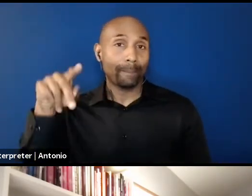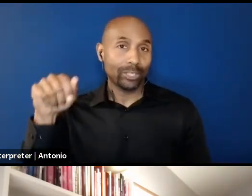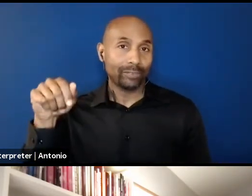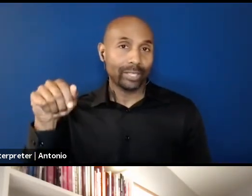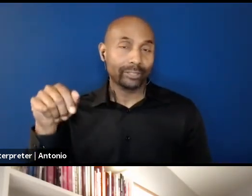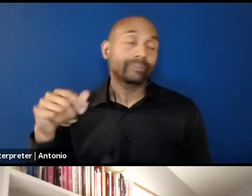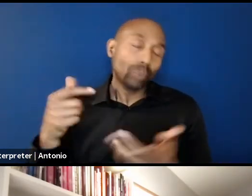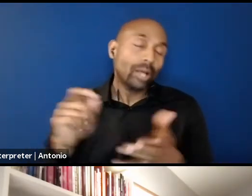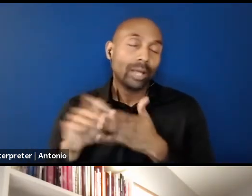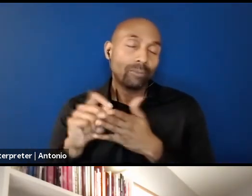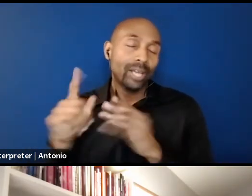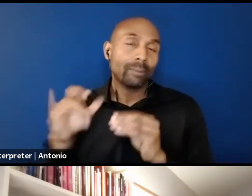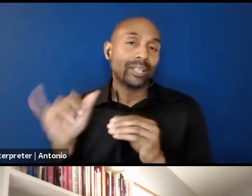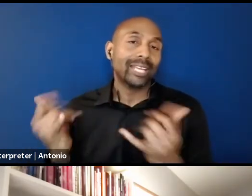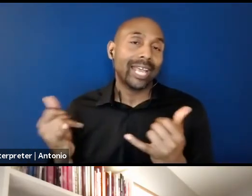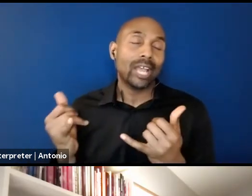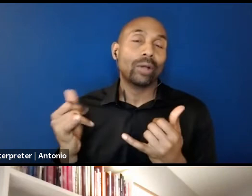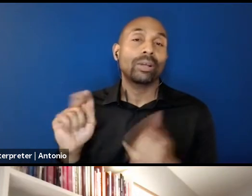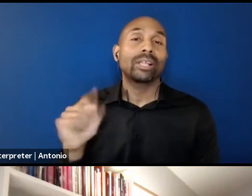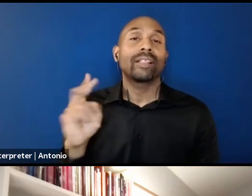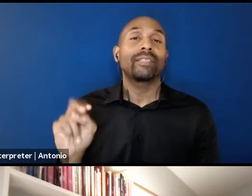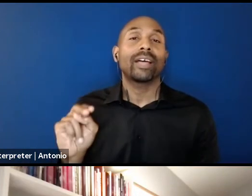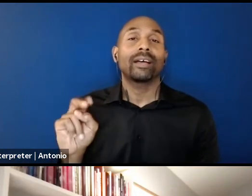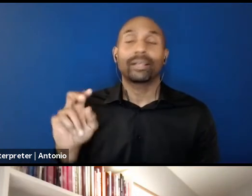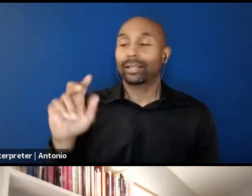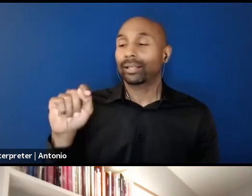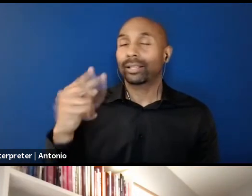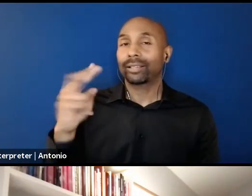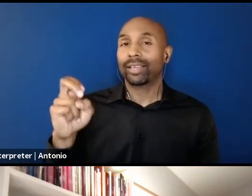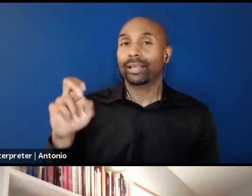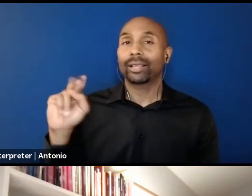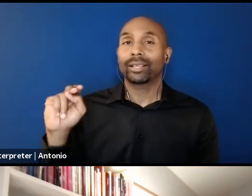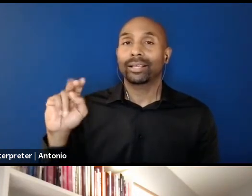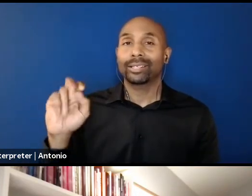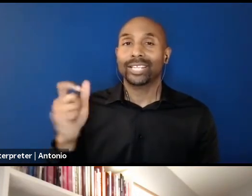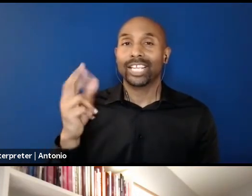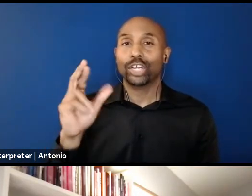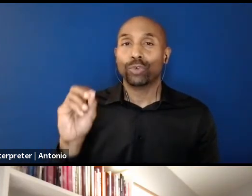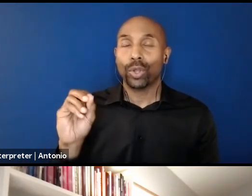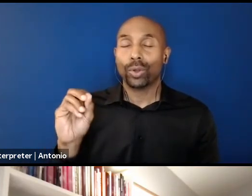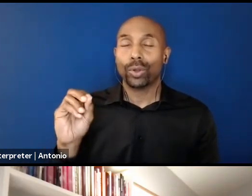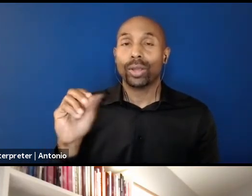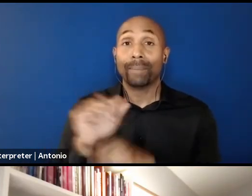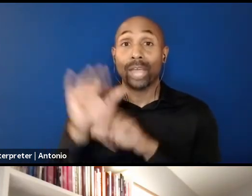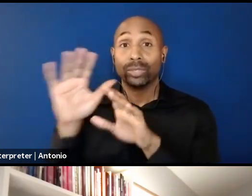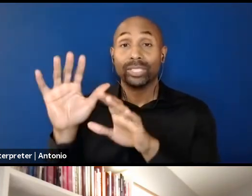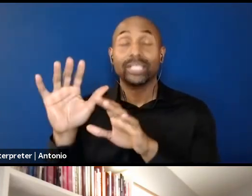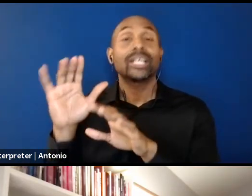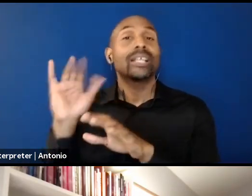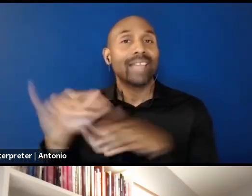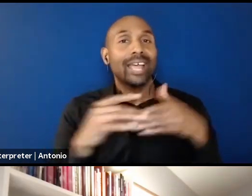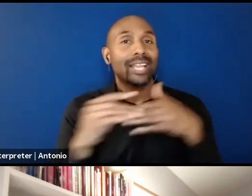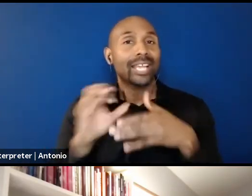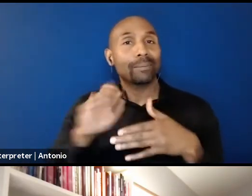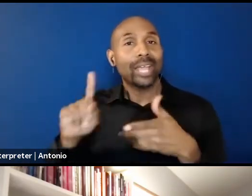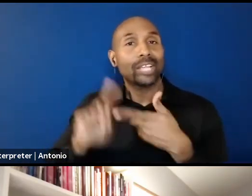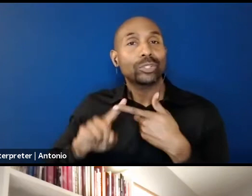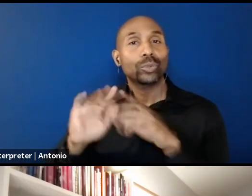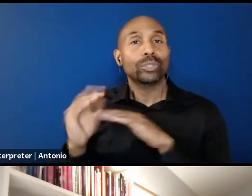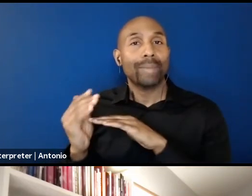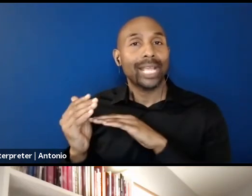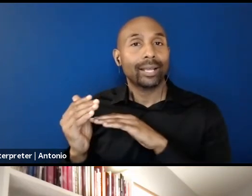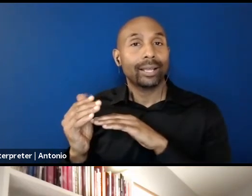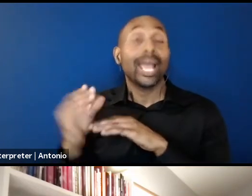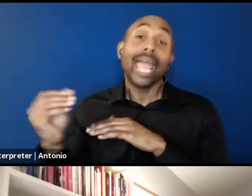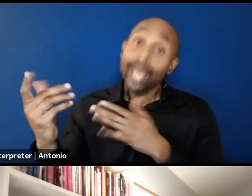now in Negro Mountain has led me, you know, quote unquote, back to Jamaica and to